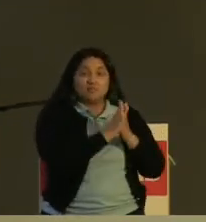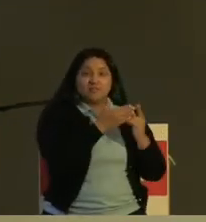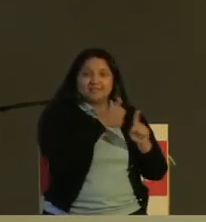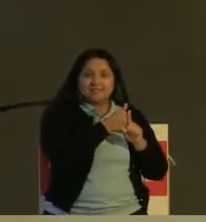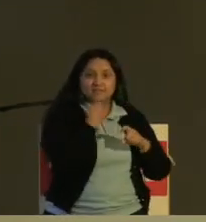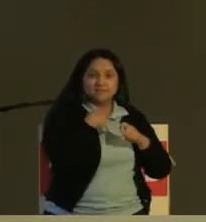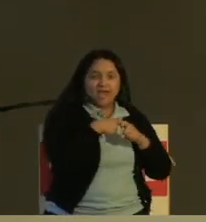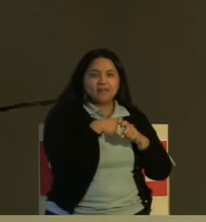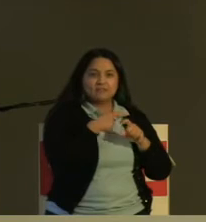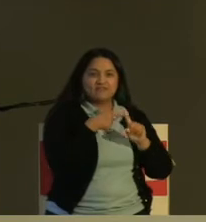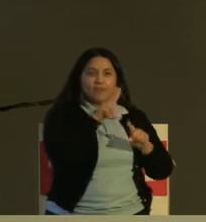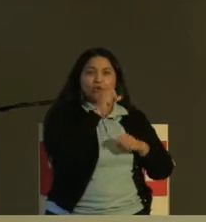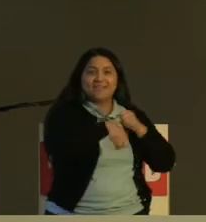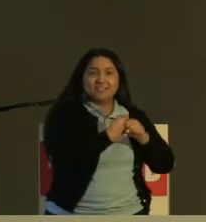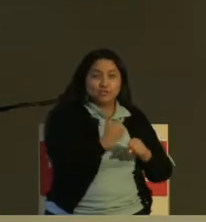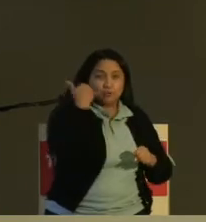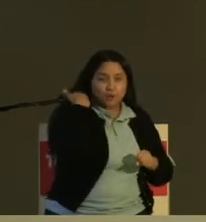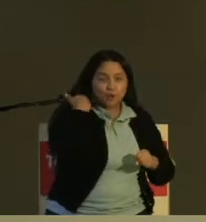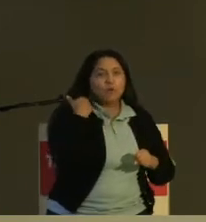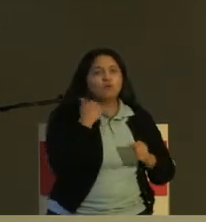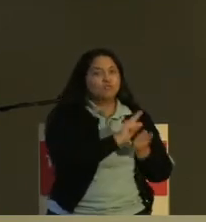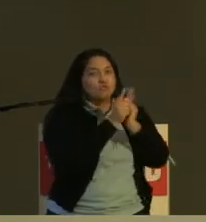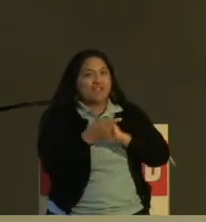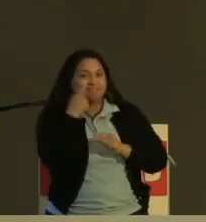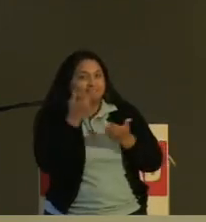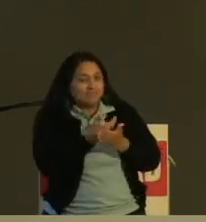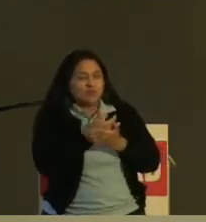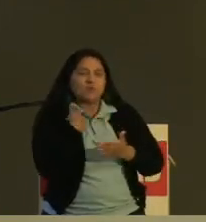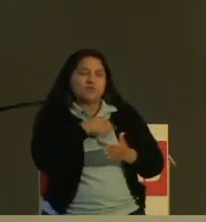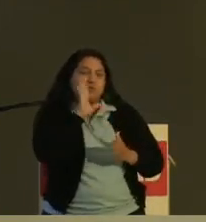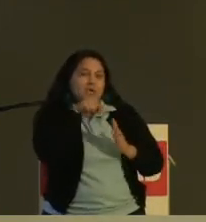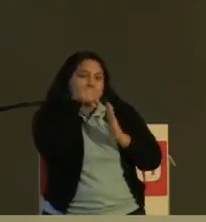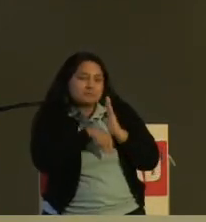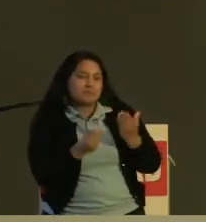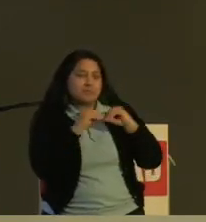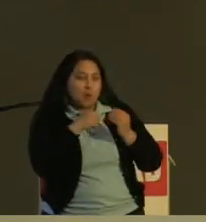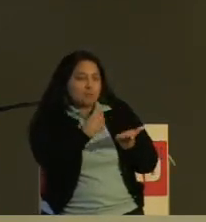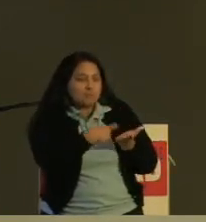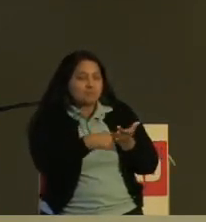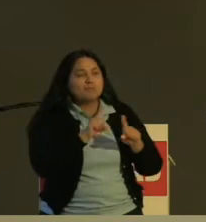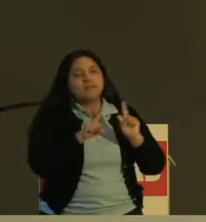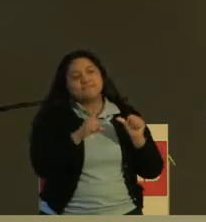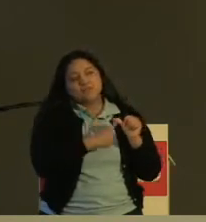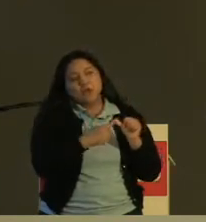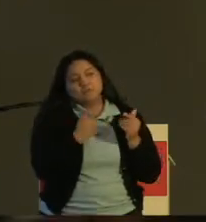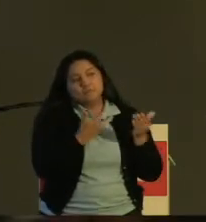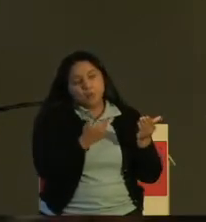speaking about it more in depth in a moment. But I want to begin, Shuk, if I may, with